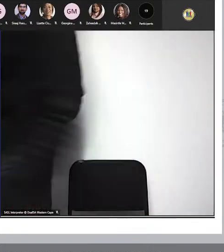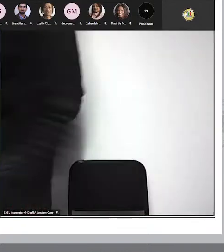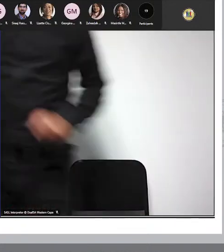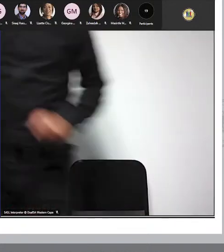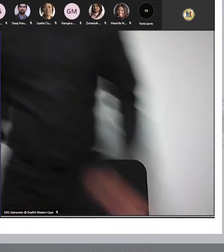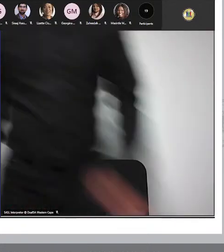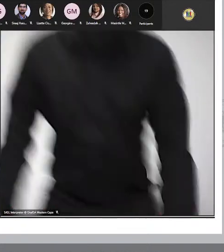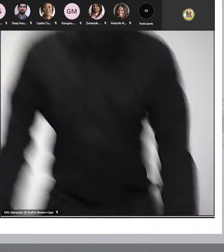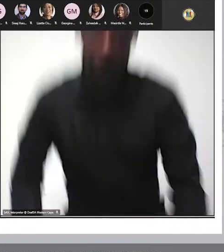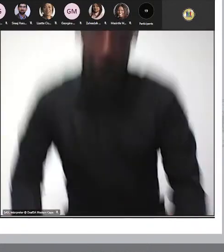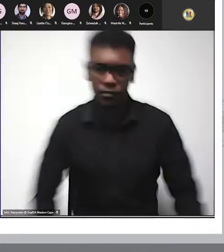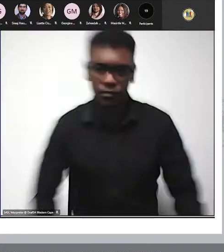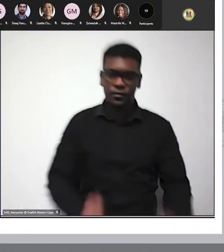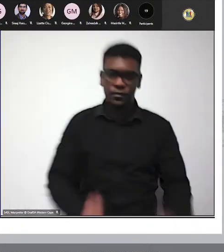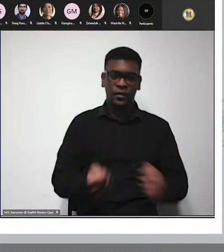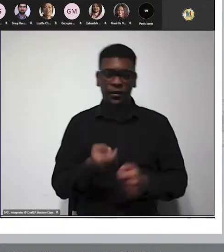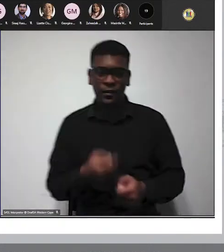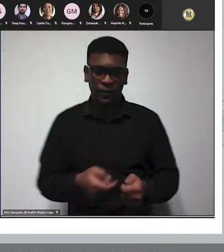to goods.